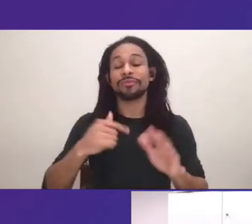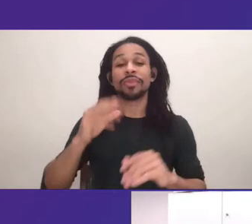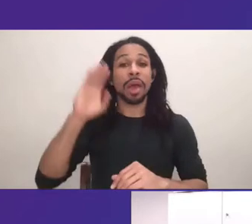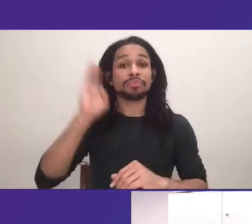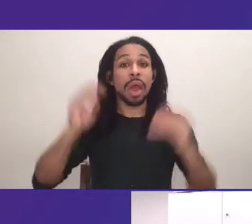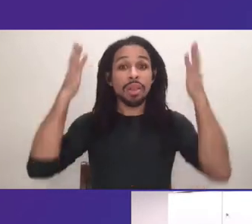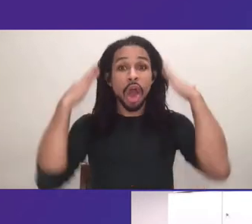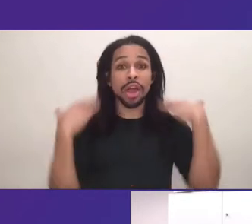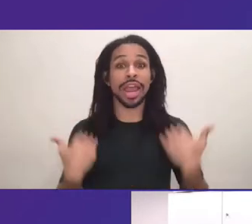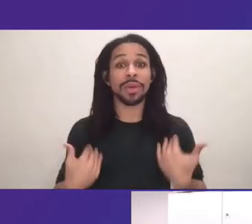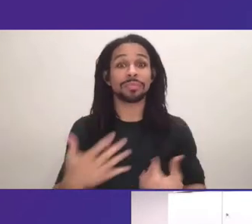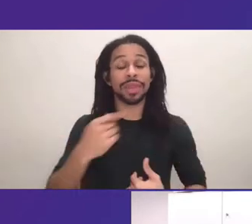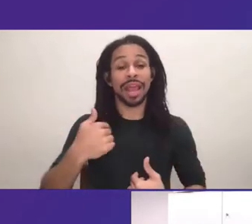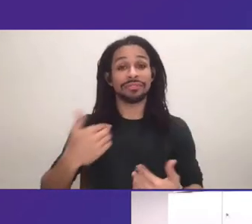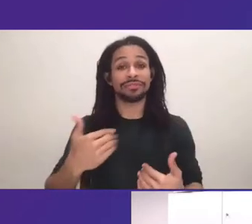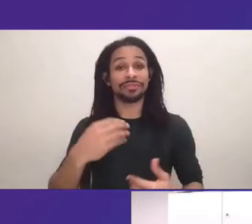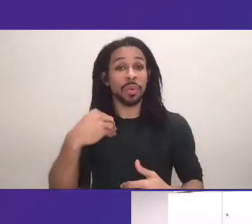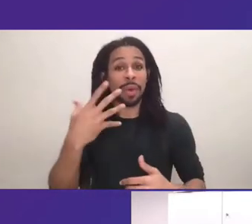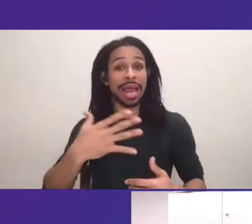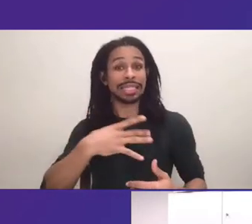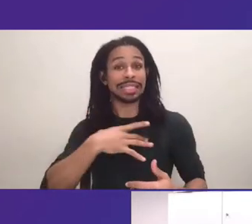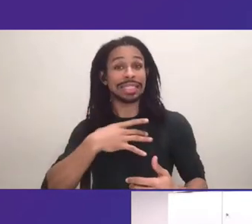and I have white skin.